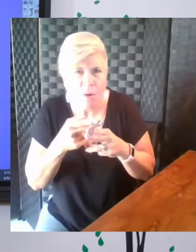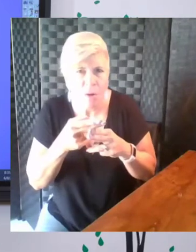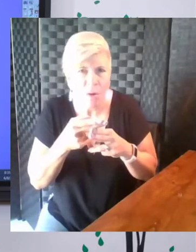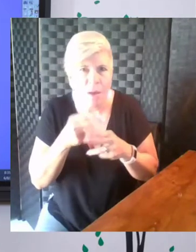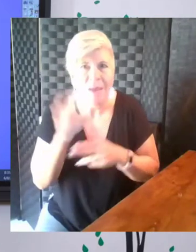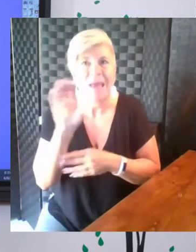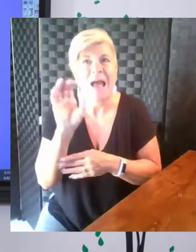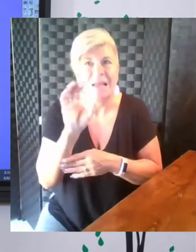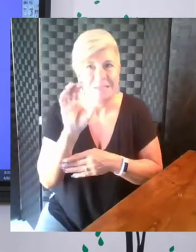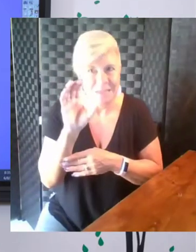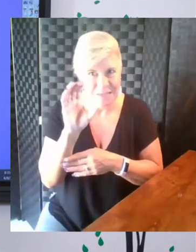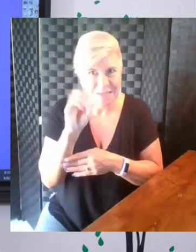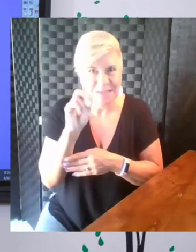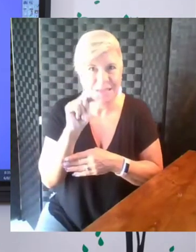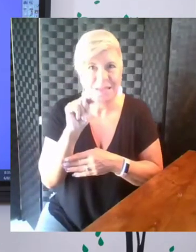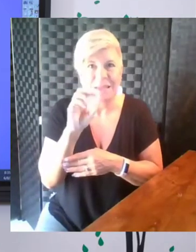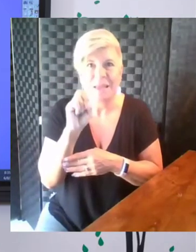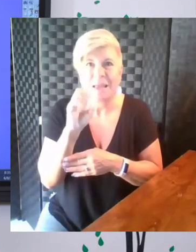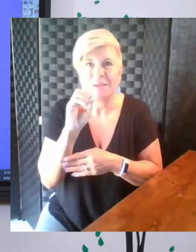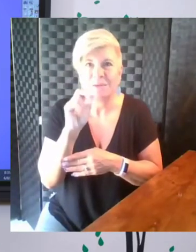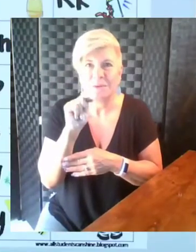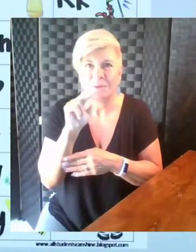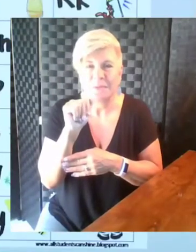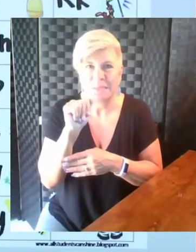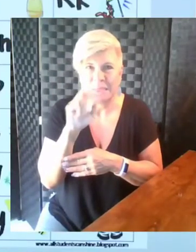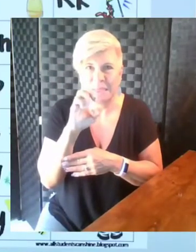It's called a consonant.